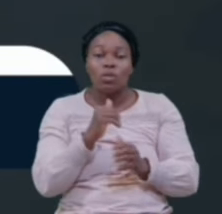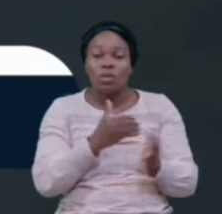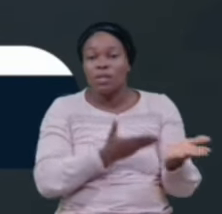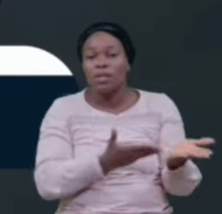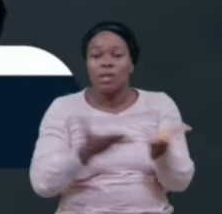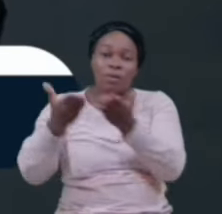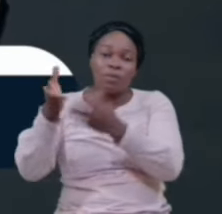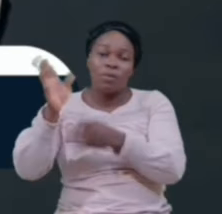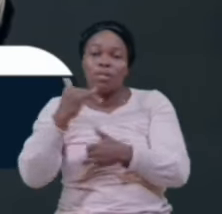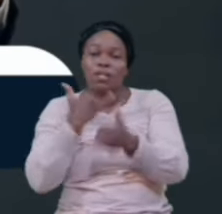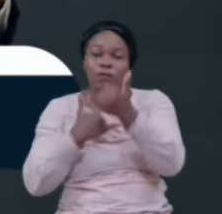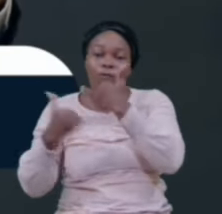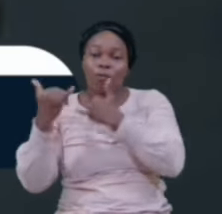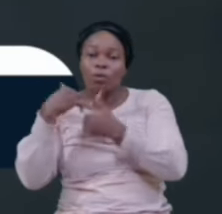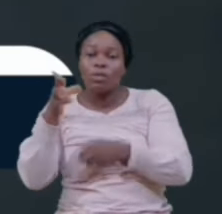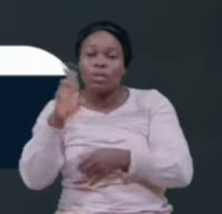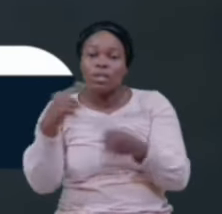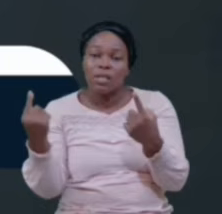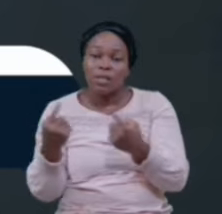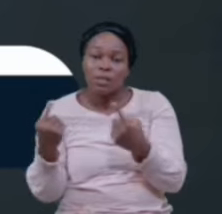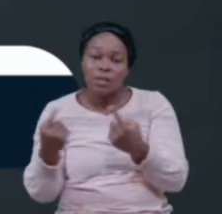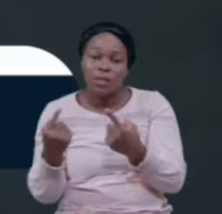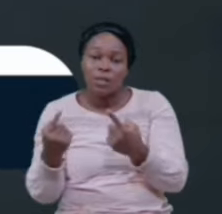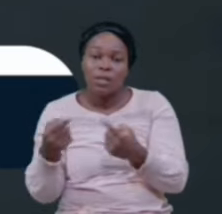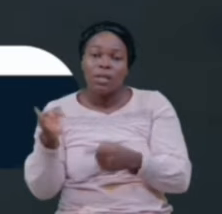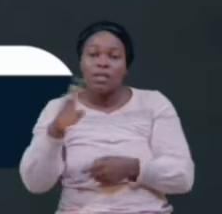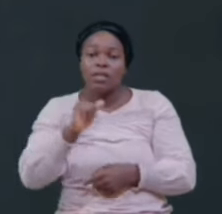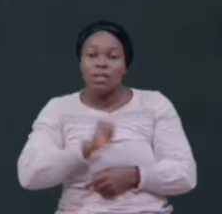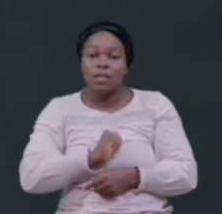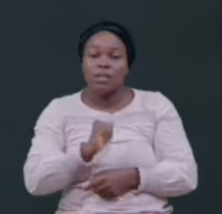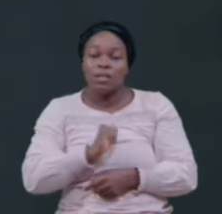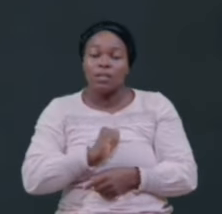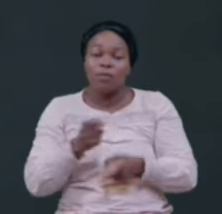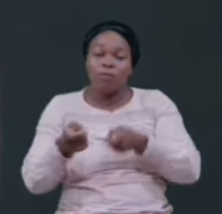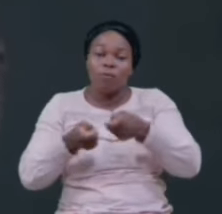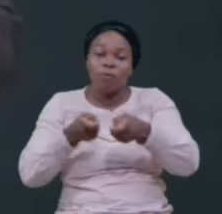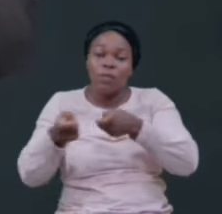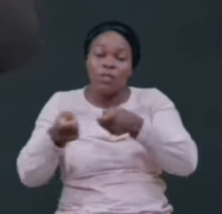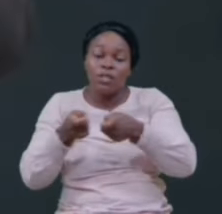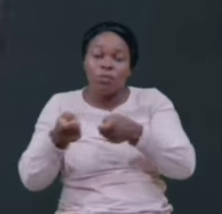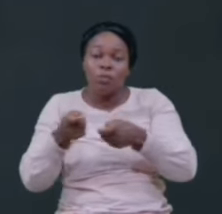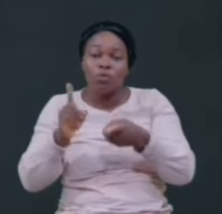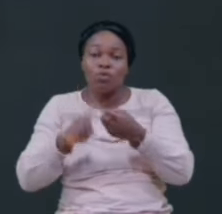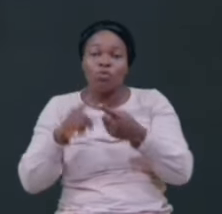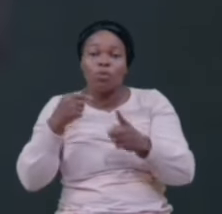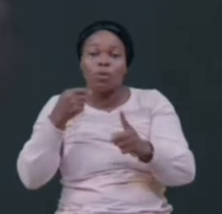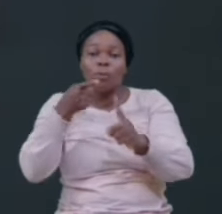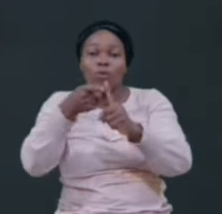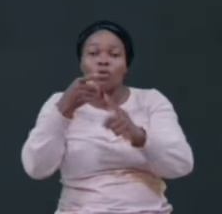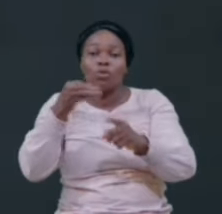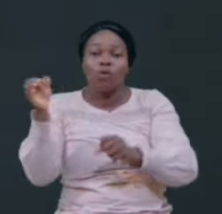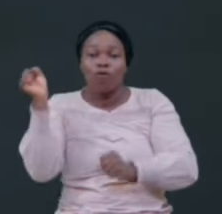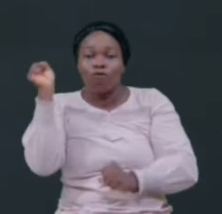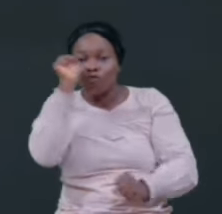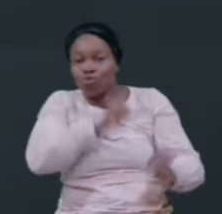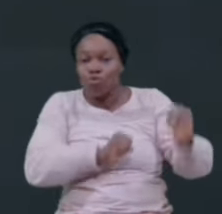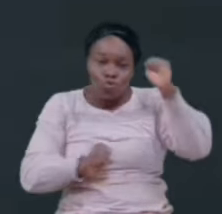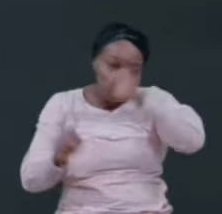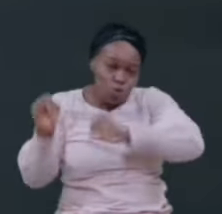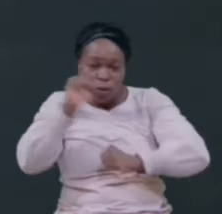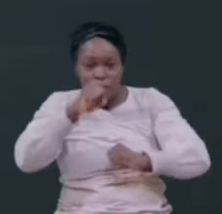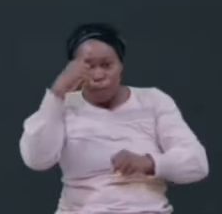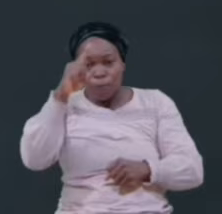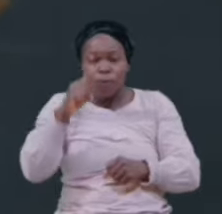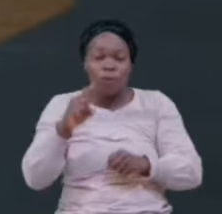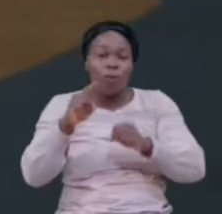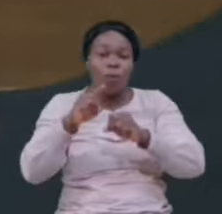their sin, their self-management to the point of struggling for position. I